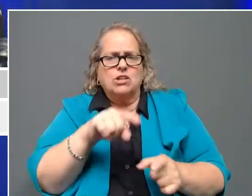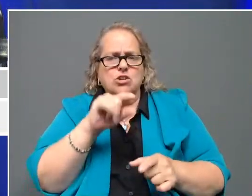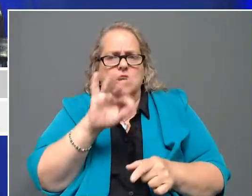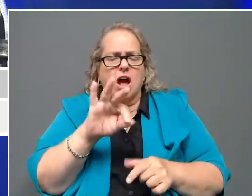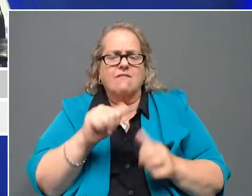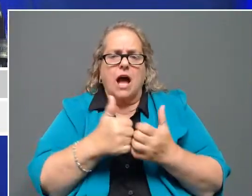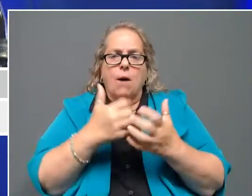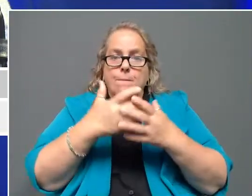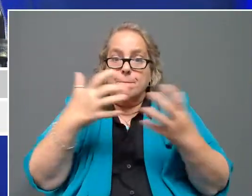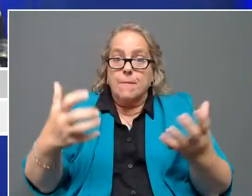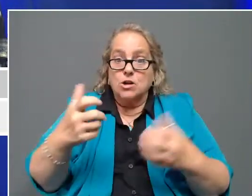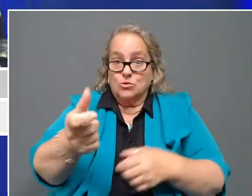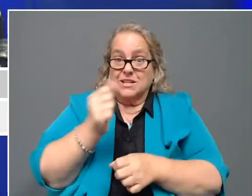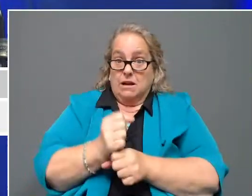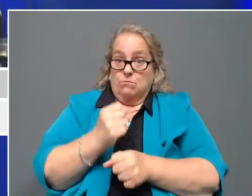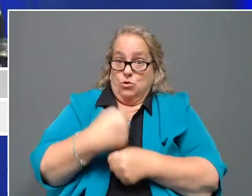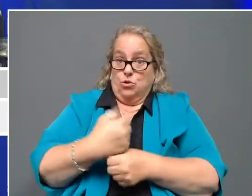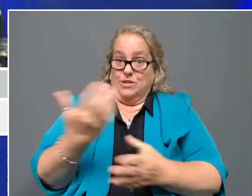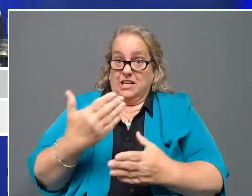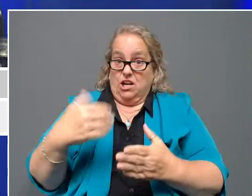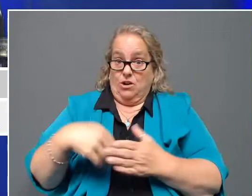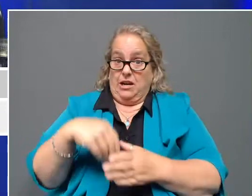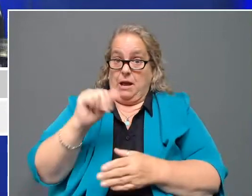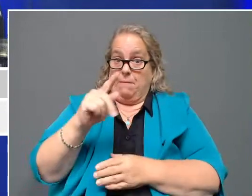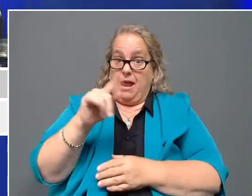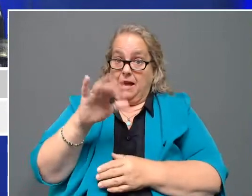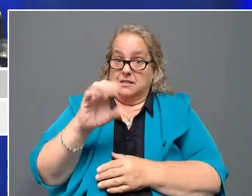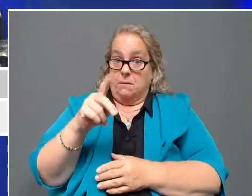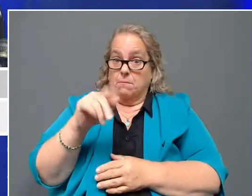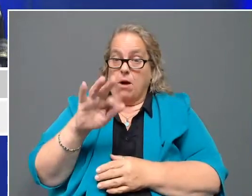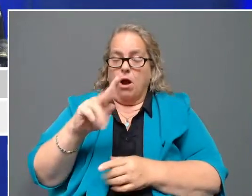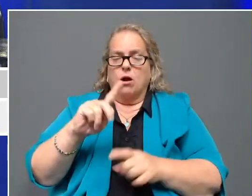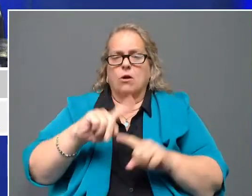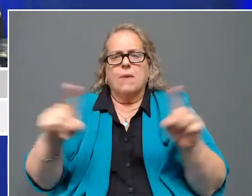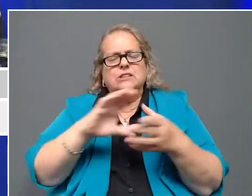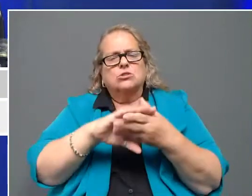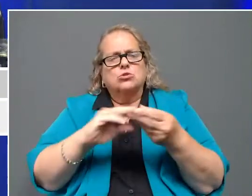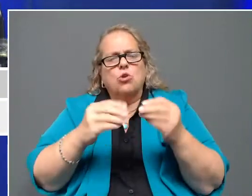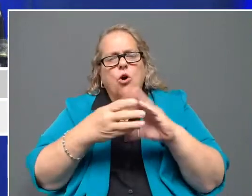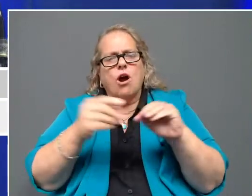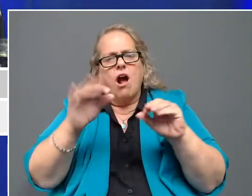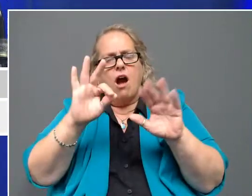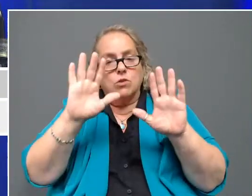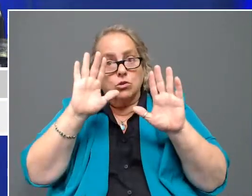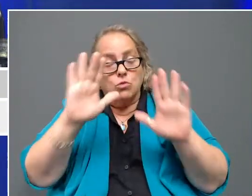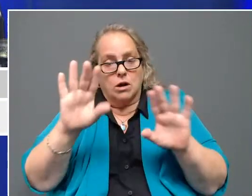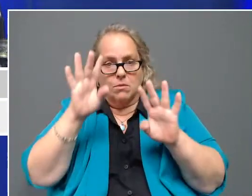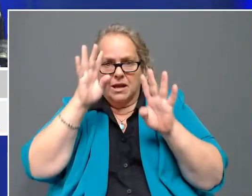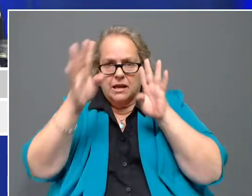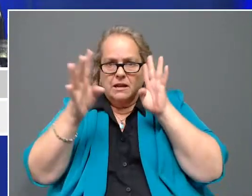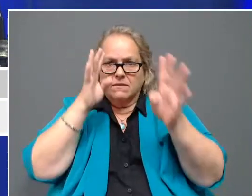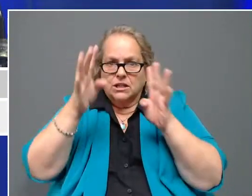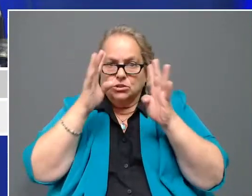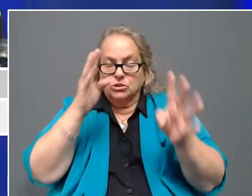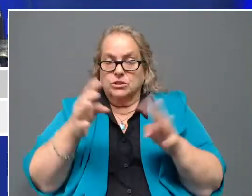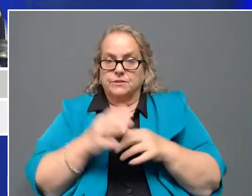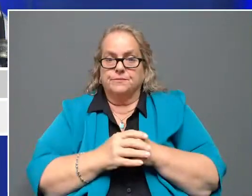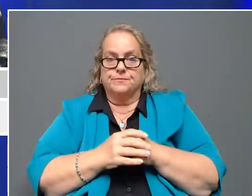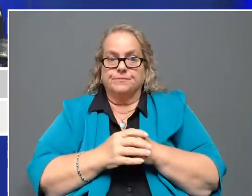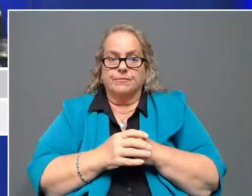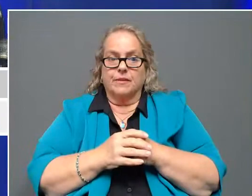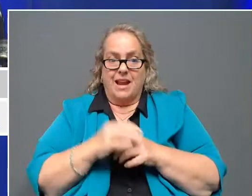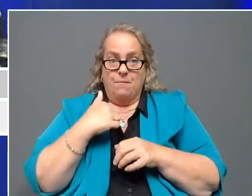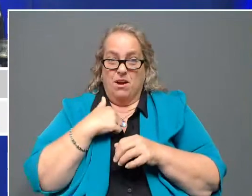here at Appliance Park, but this is also a story of incredible innovation. And, I'm constantly amazed